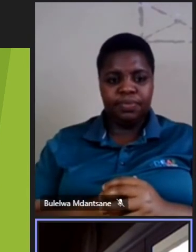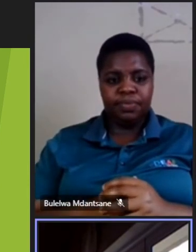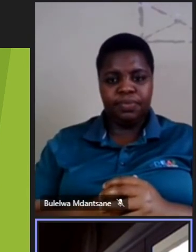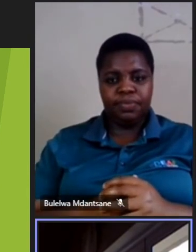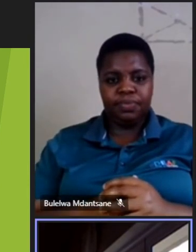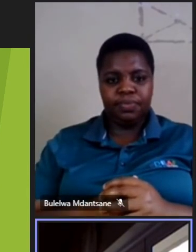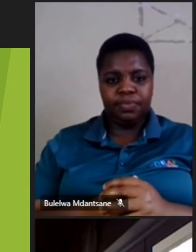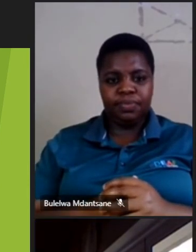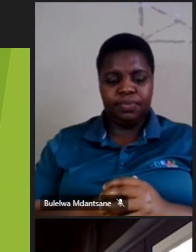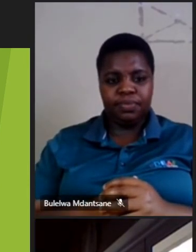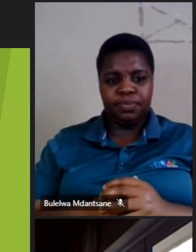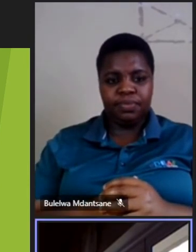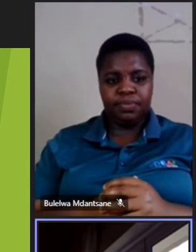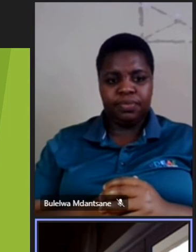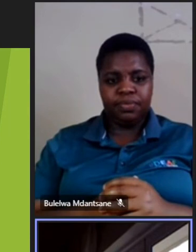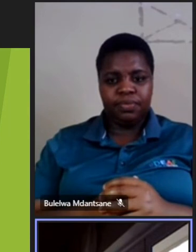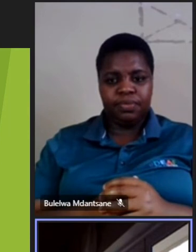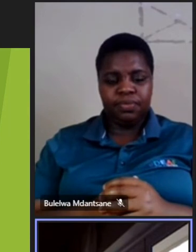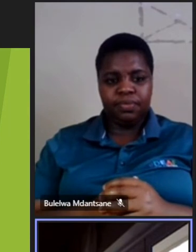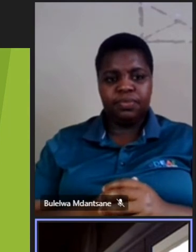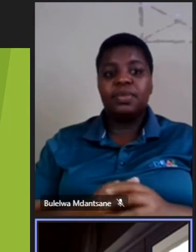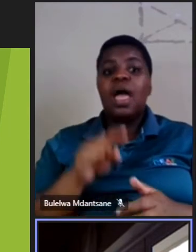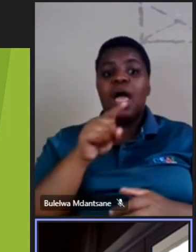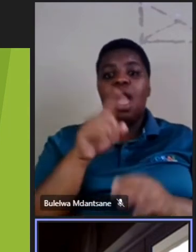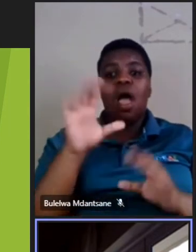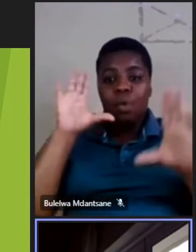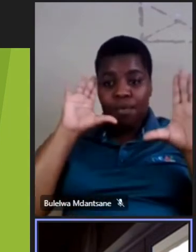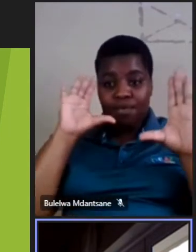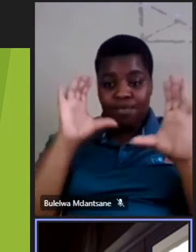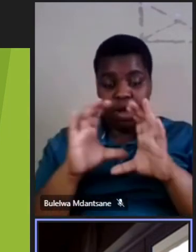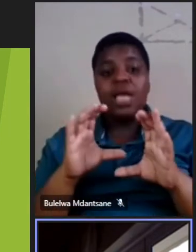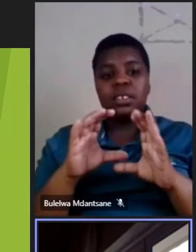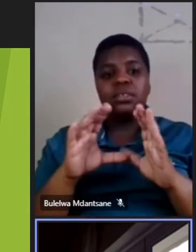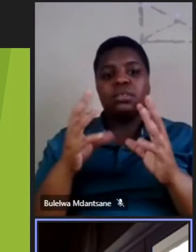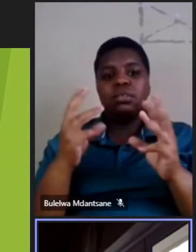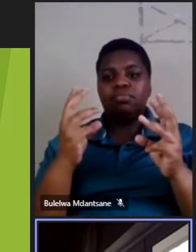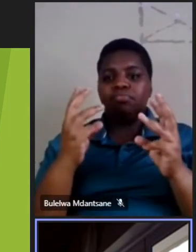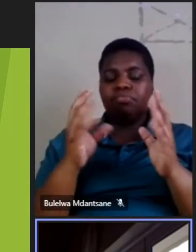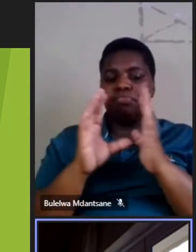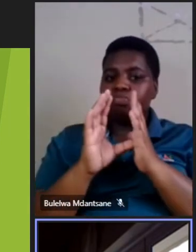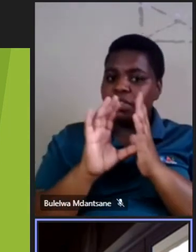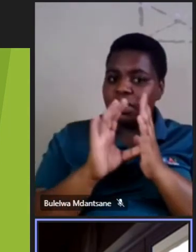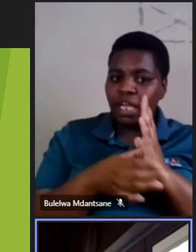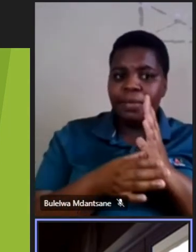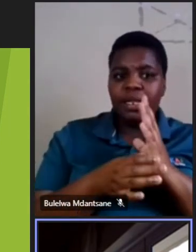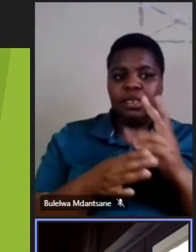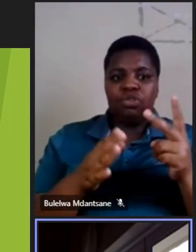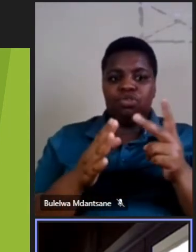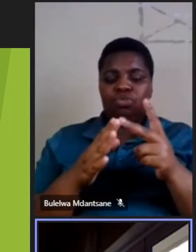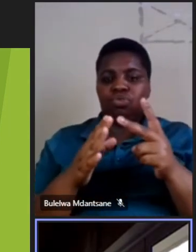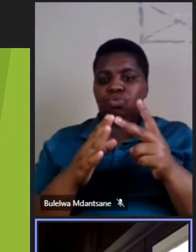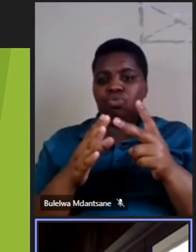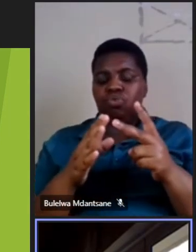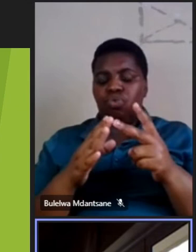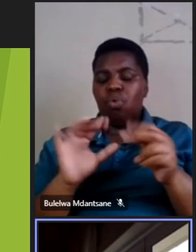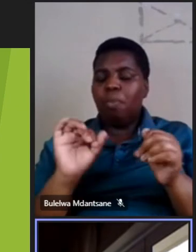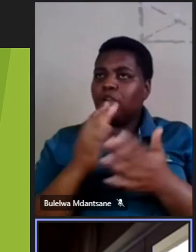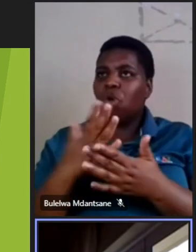No, that's it. So here we focused on disability and rehabilitation